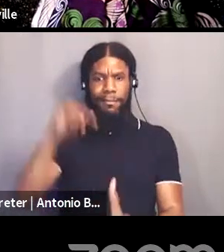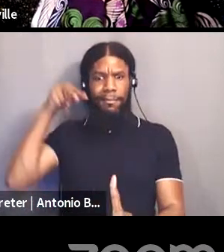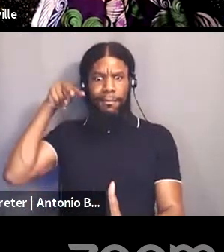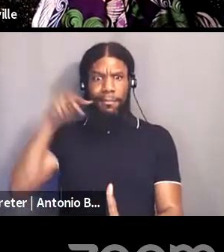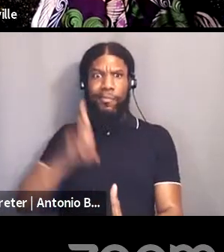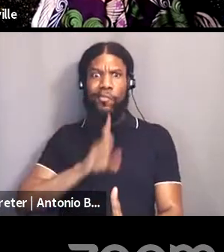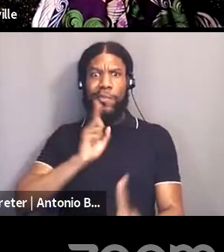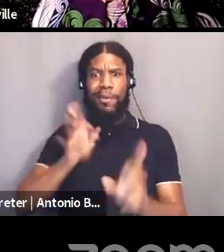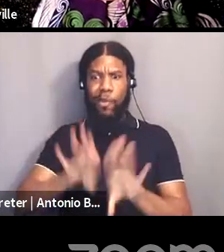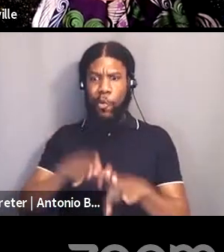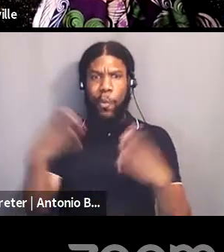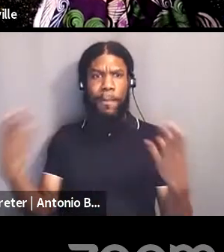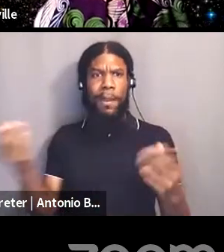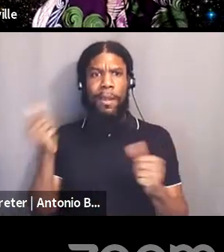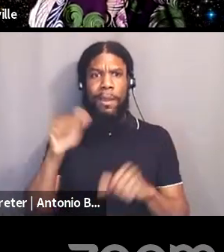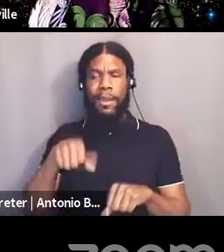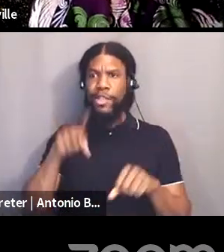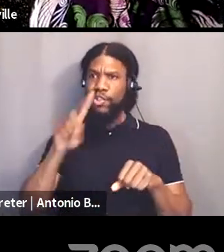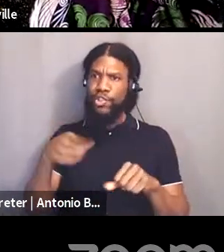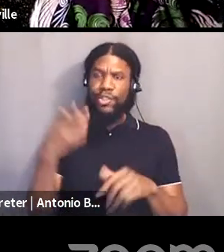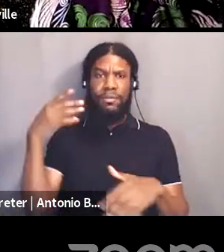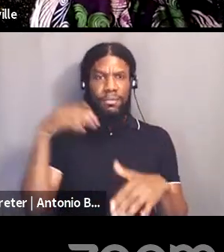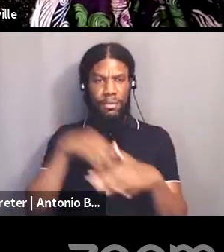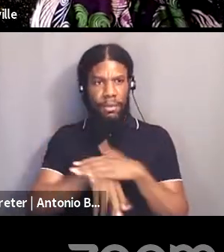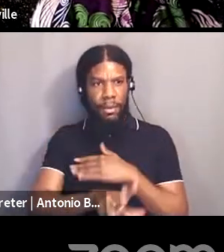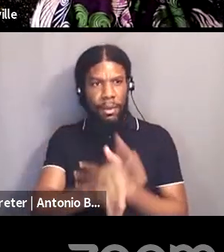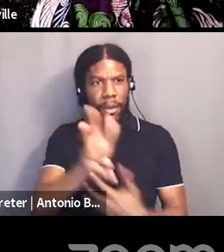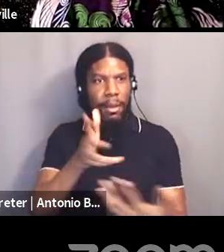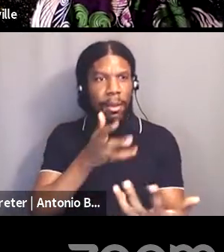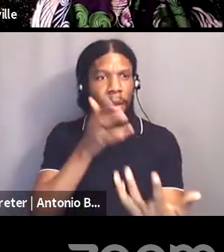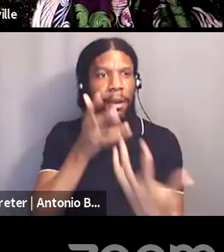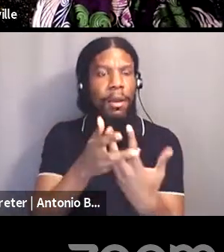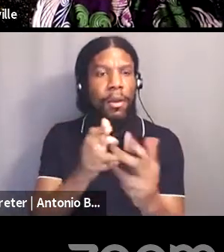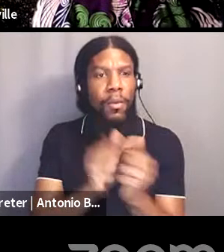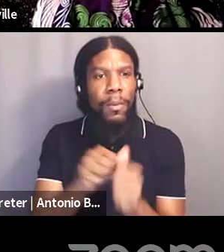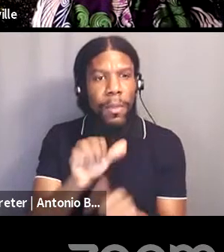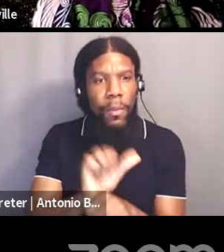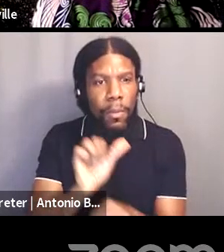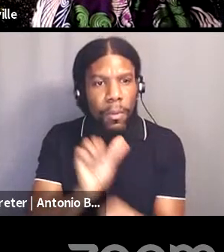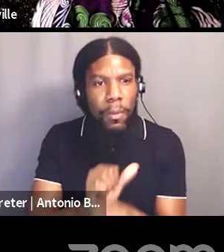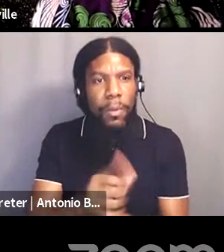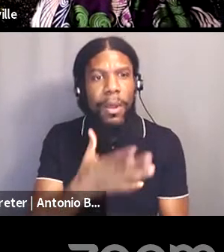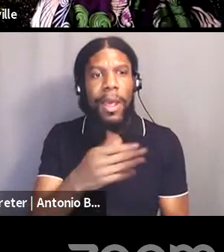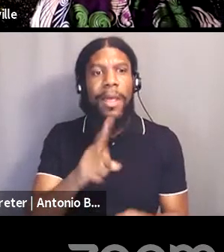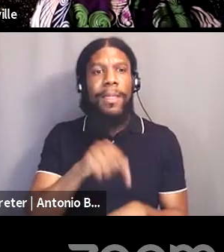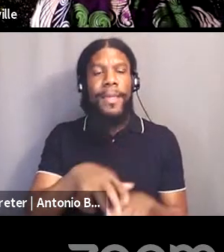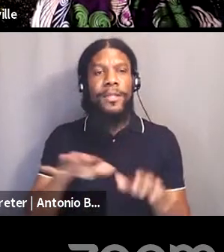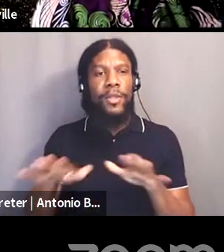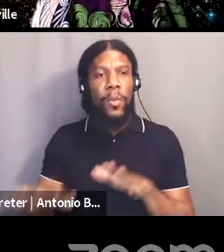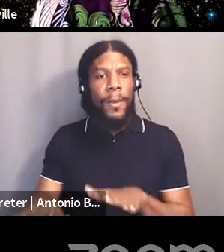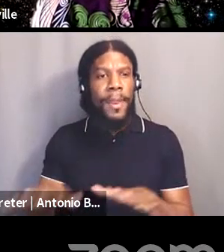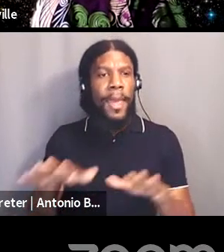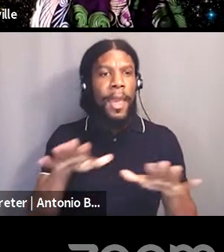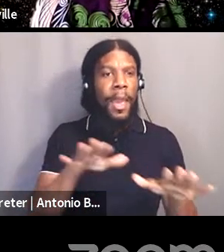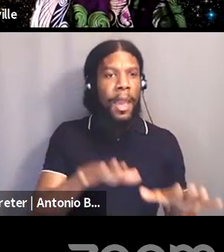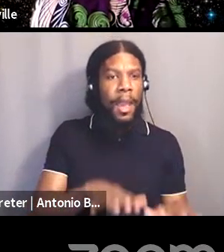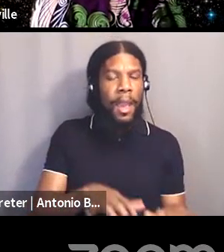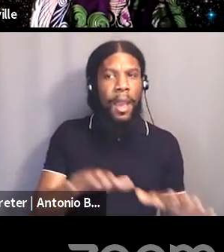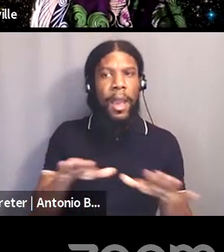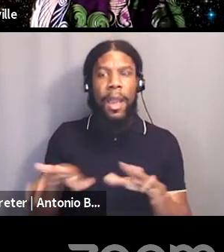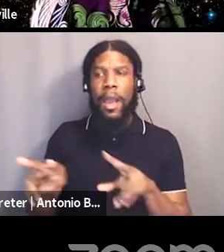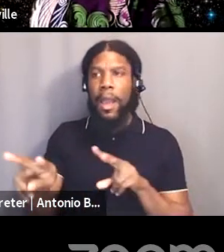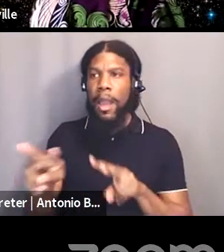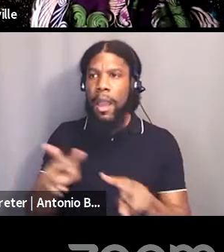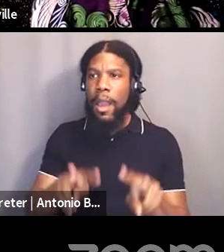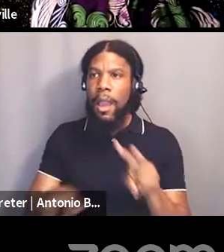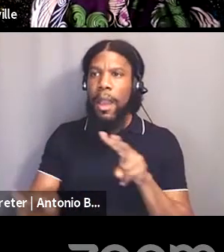sort of can enter and just be one with the work. And this slowing down, right? The slowing down moment of sort of